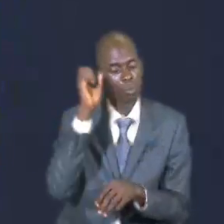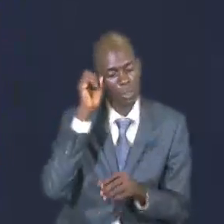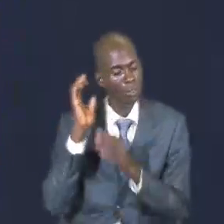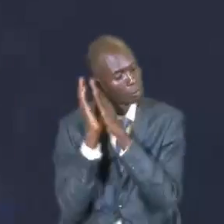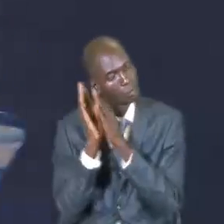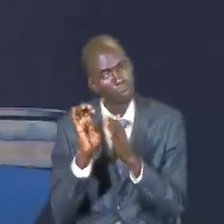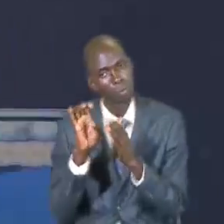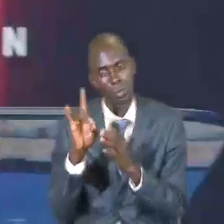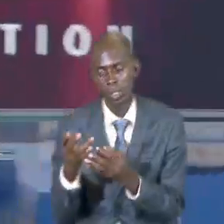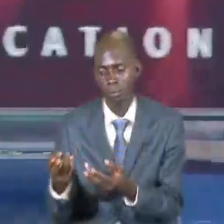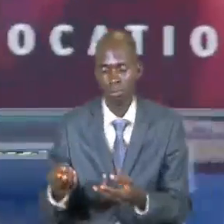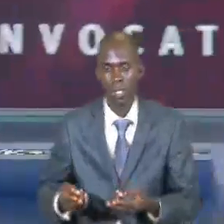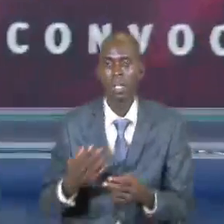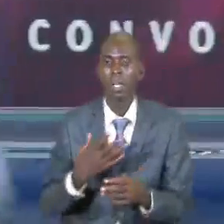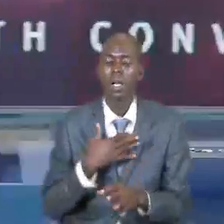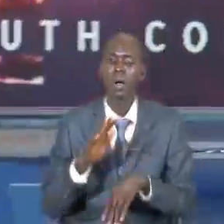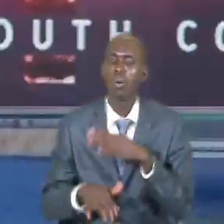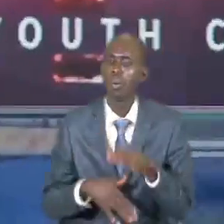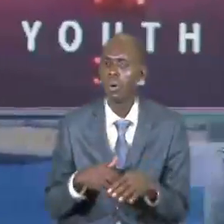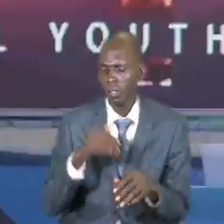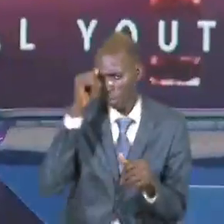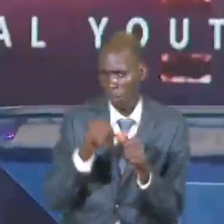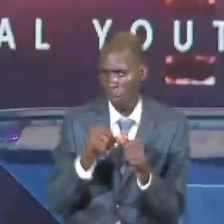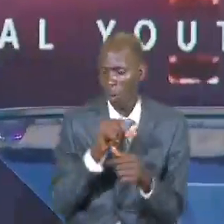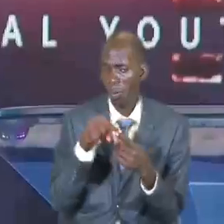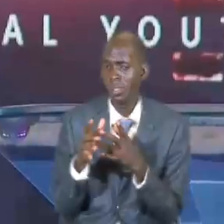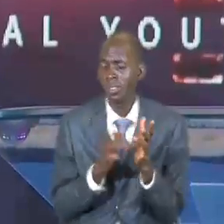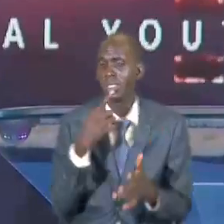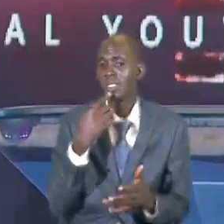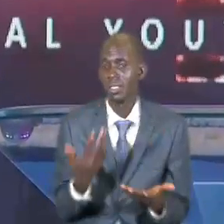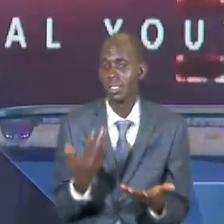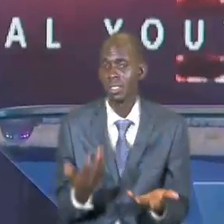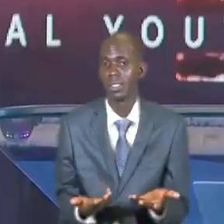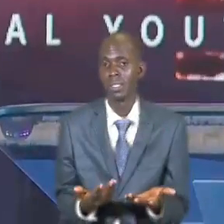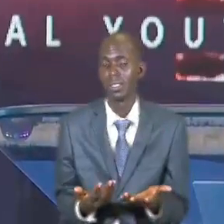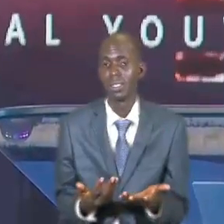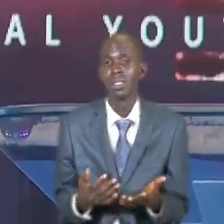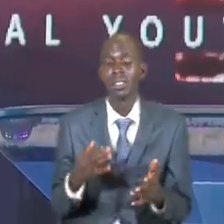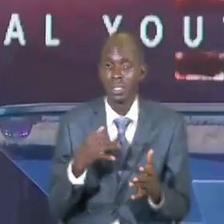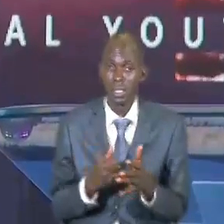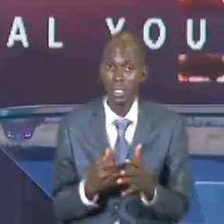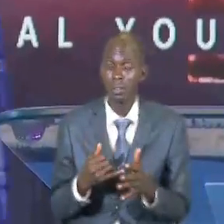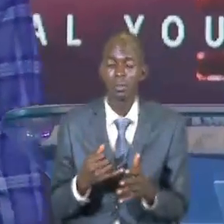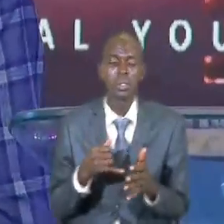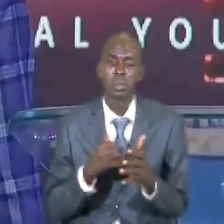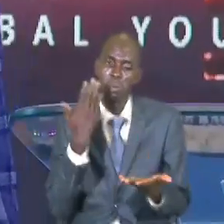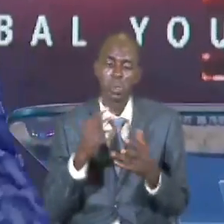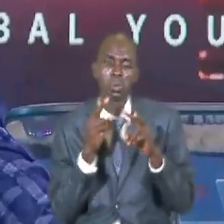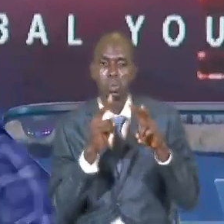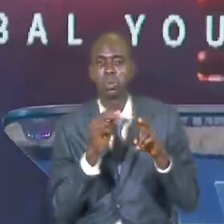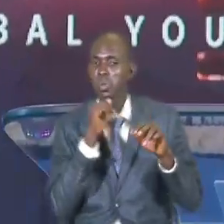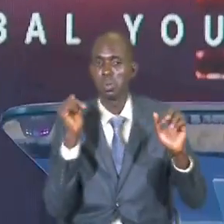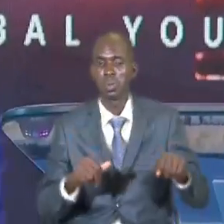what Jesus said? It would have looked impossible. We can't do that. Arise, no,